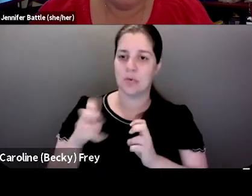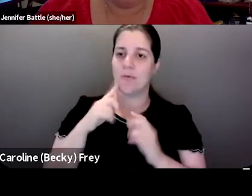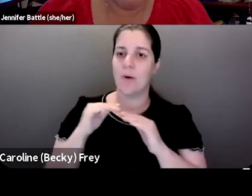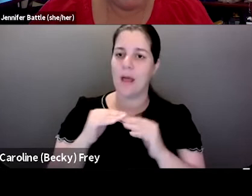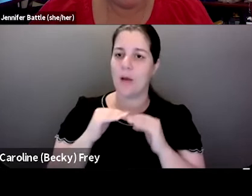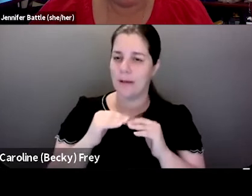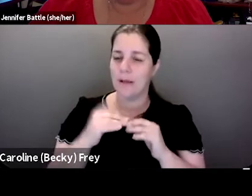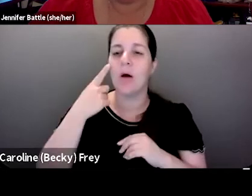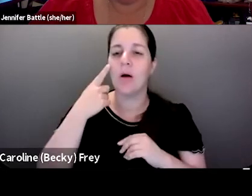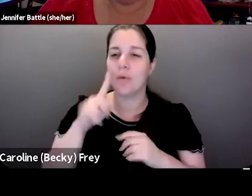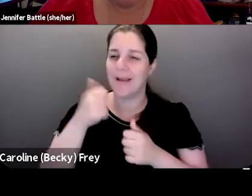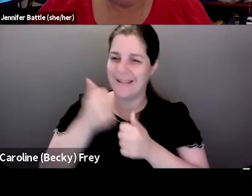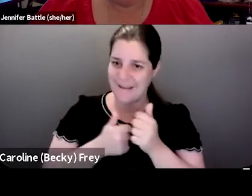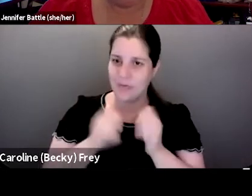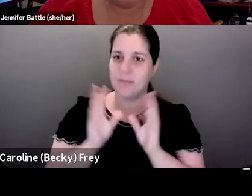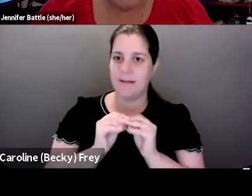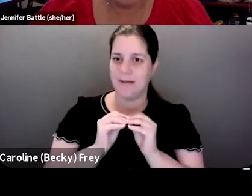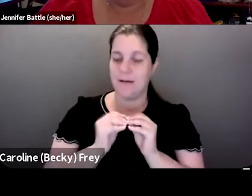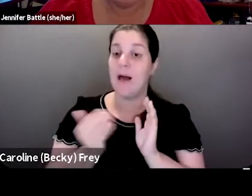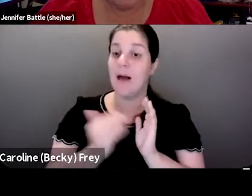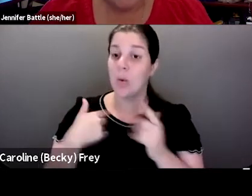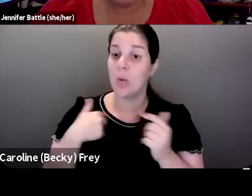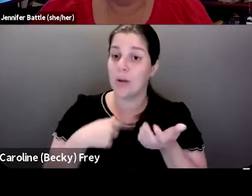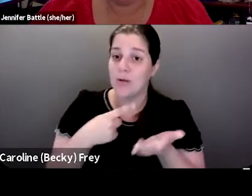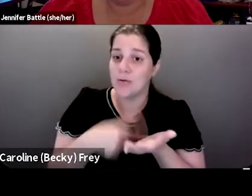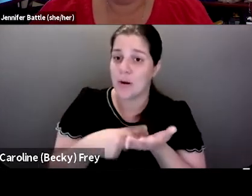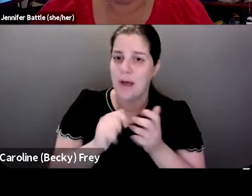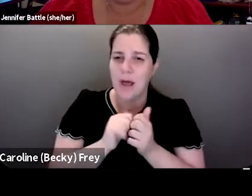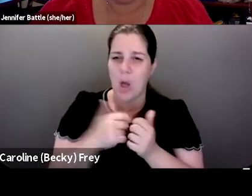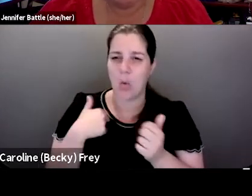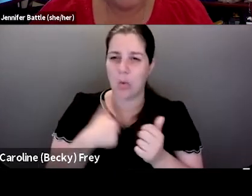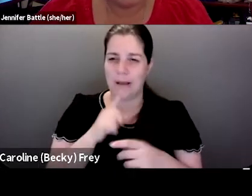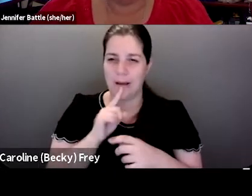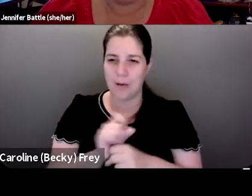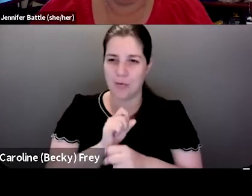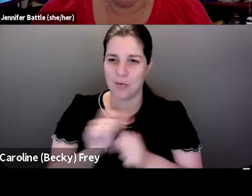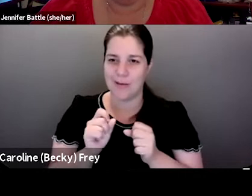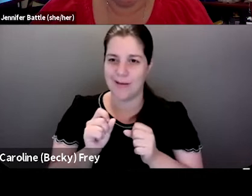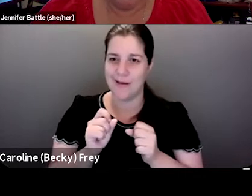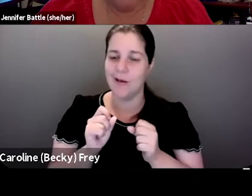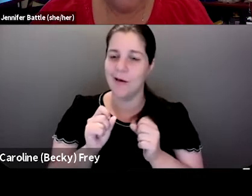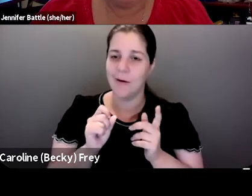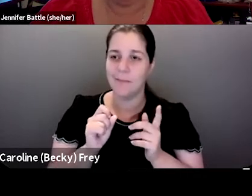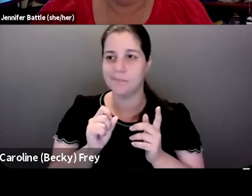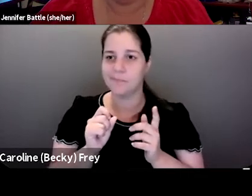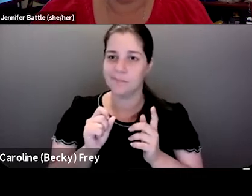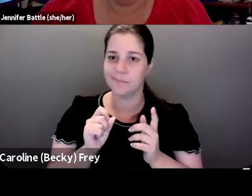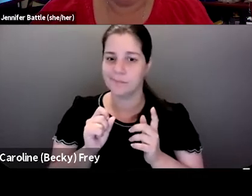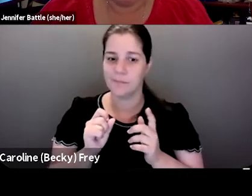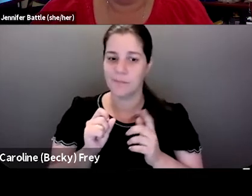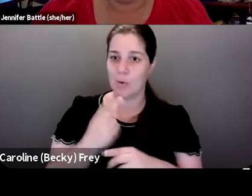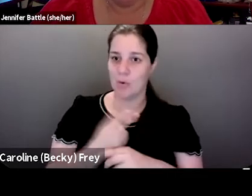every single meeting. So when we talk about how do we actually utilize and work through